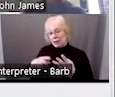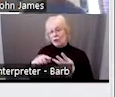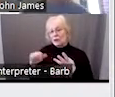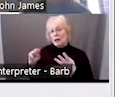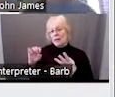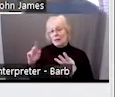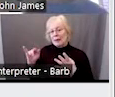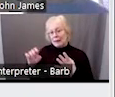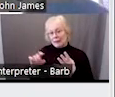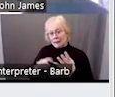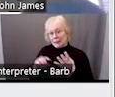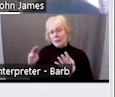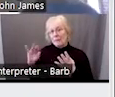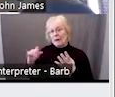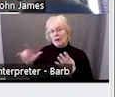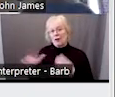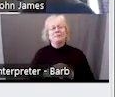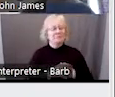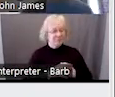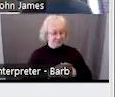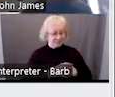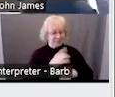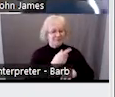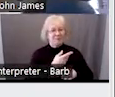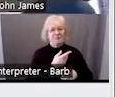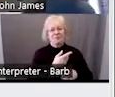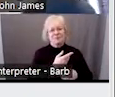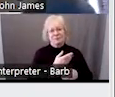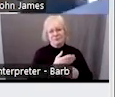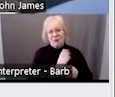right. So as I mentioned